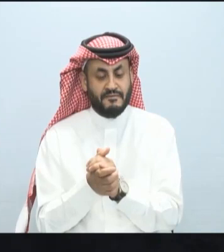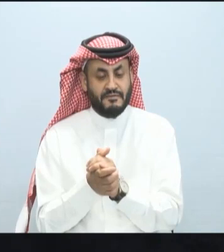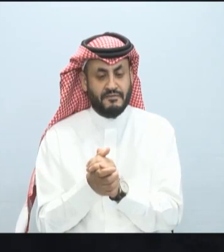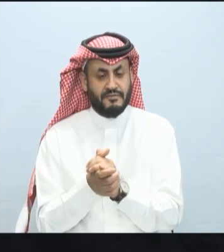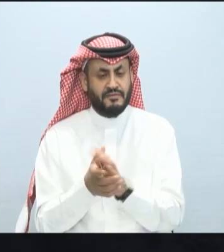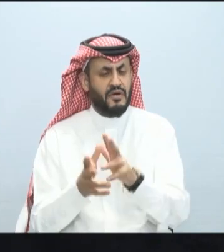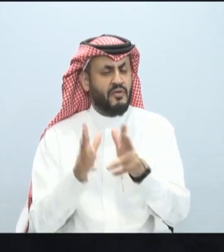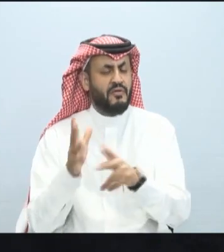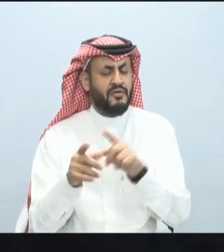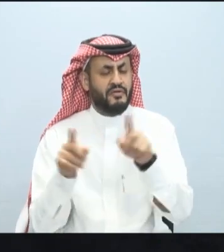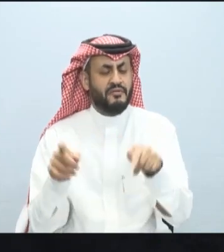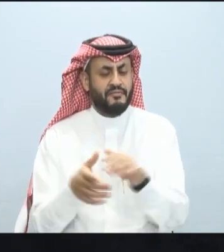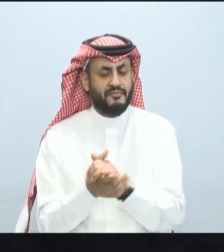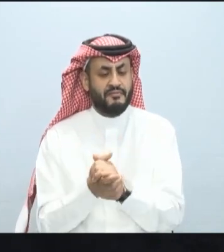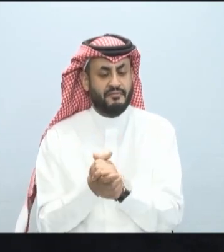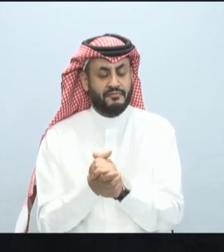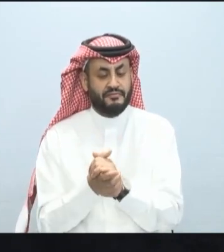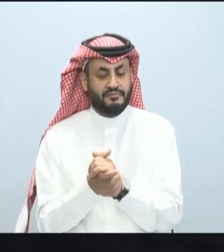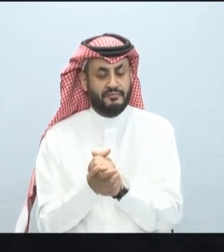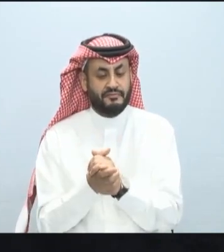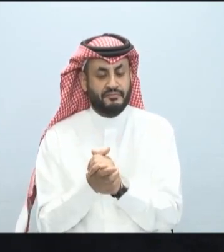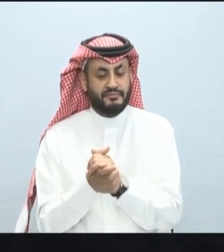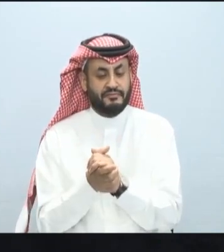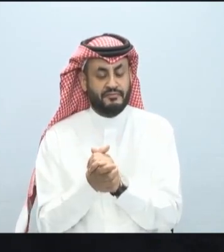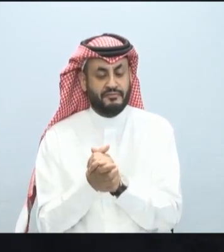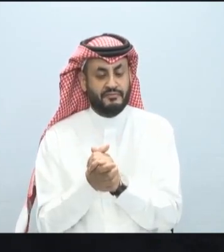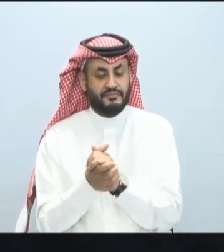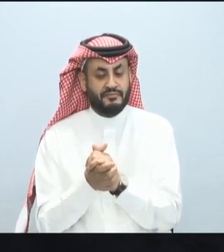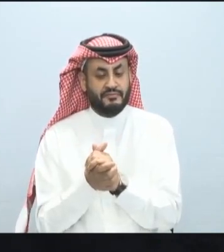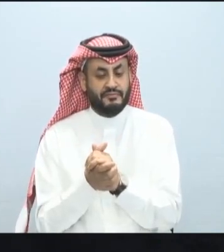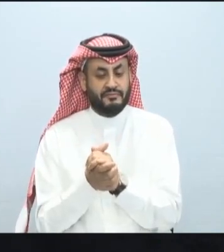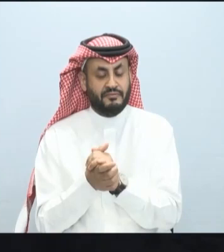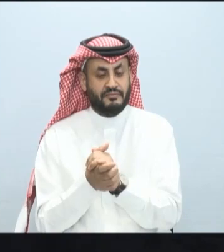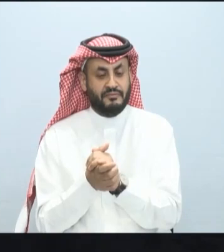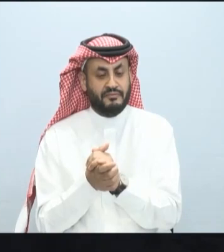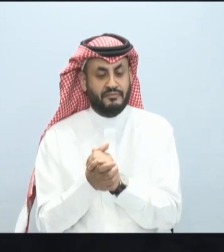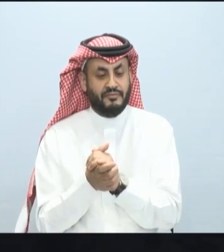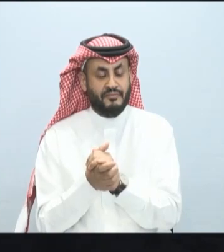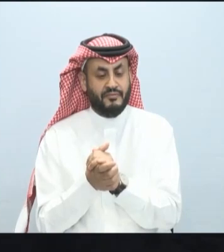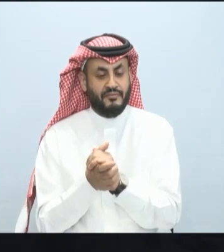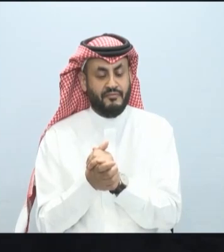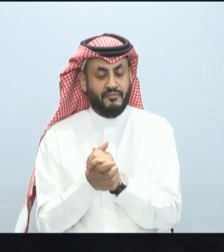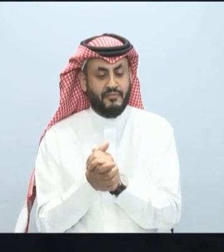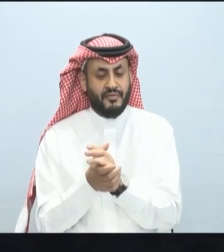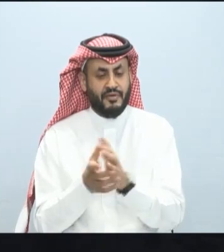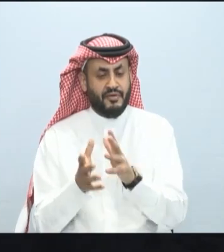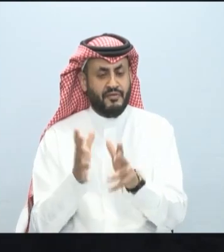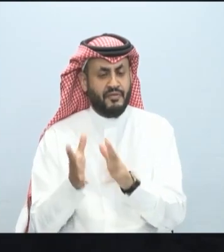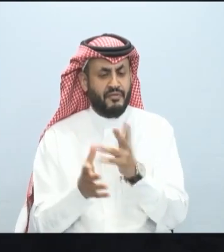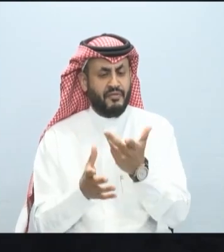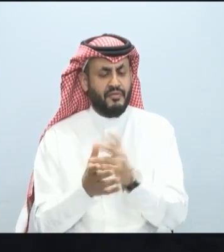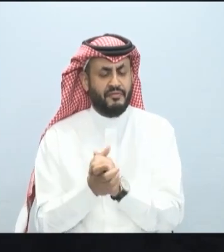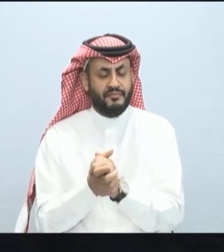So here, while you are reading with me, you can see that I am not writing the story of the movie. I'm just writing what is it